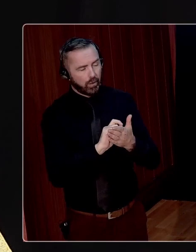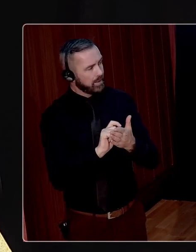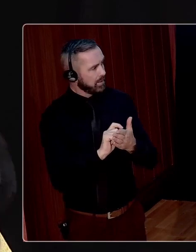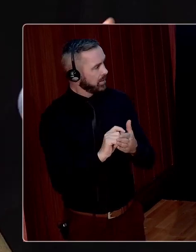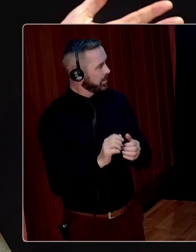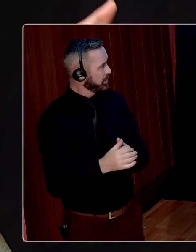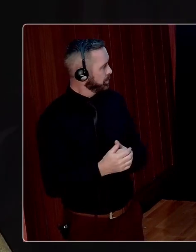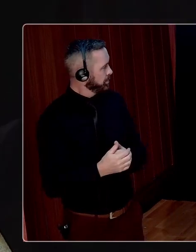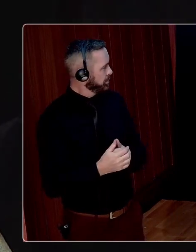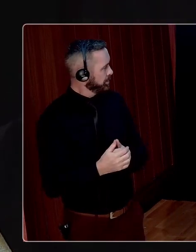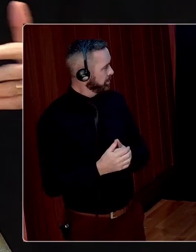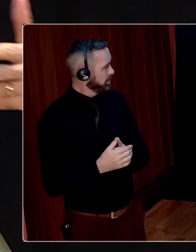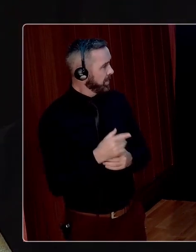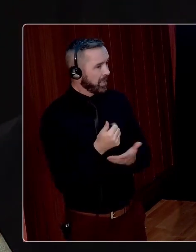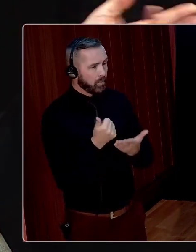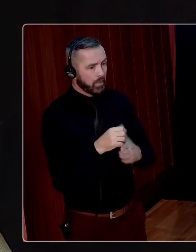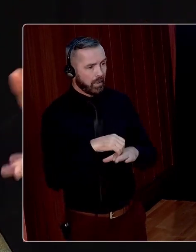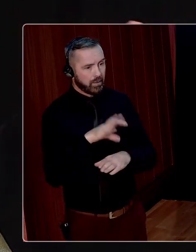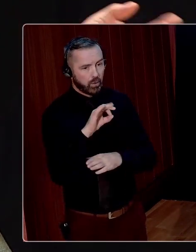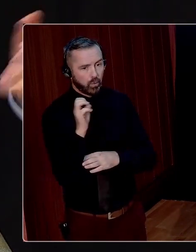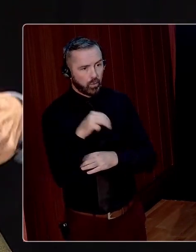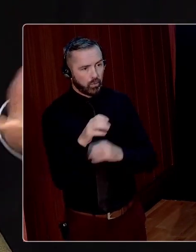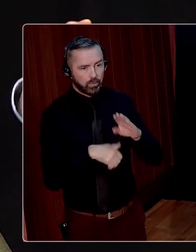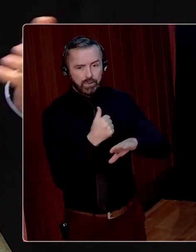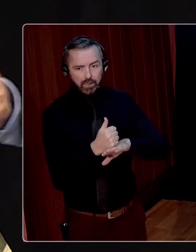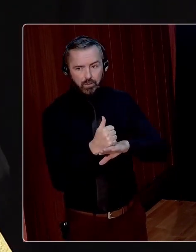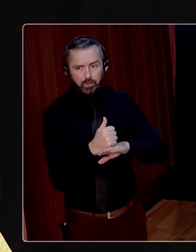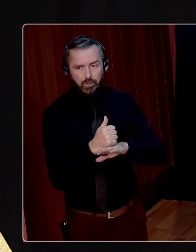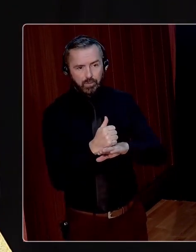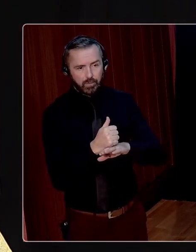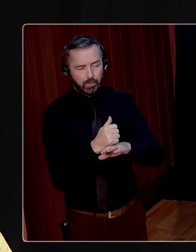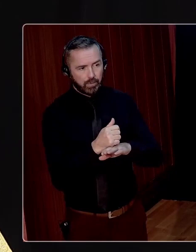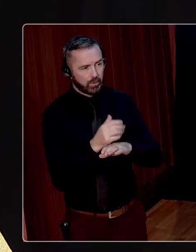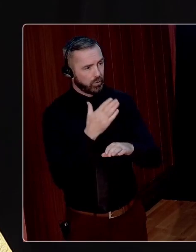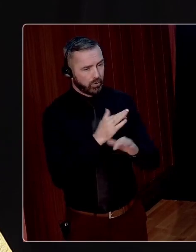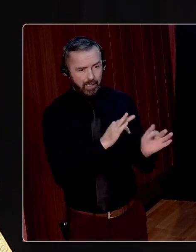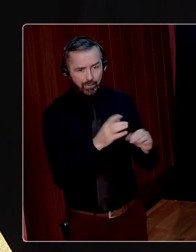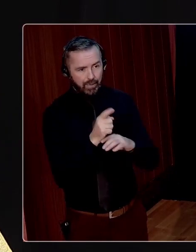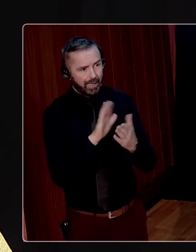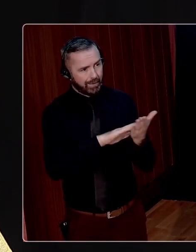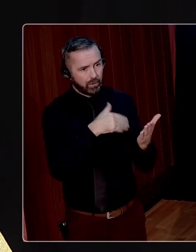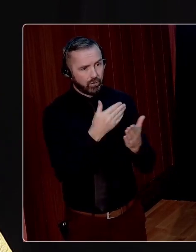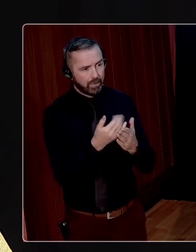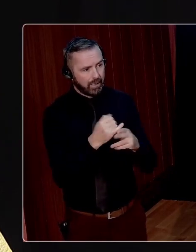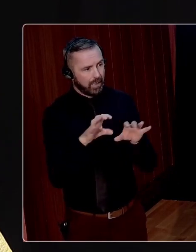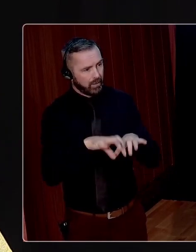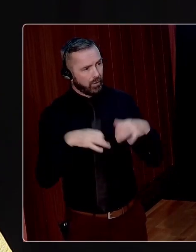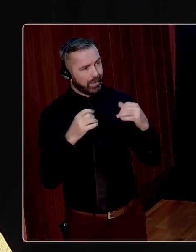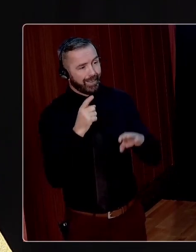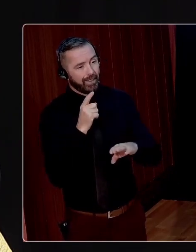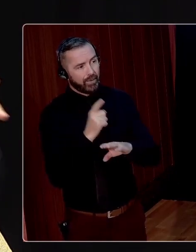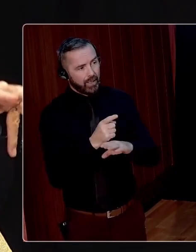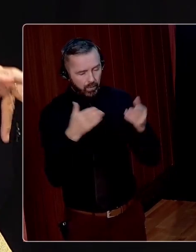time, and it was based on GOOM was set up shortly afterwards, and on the translation section of the House of Rockers, for instance, and